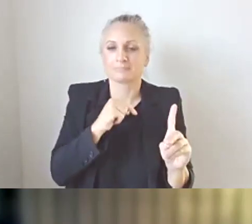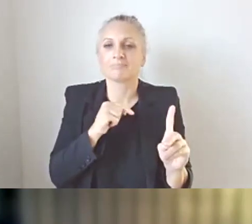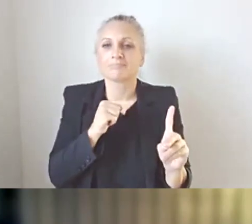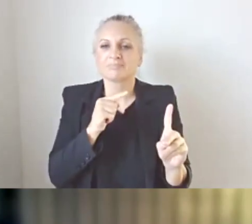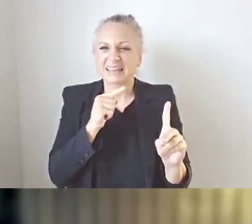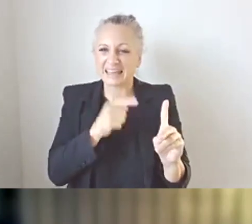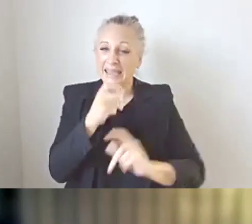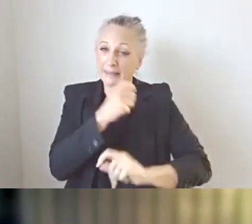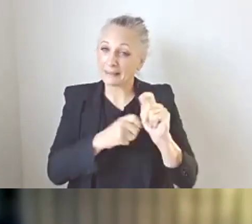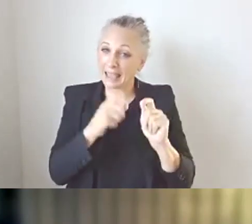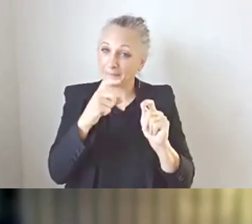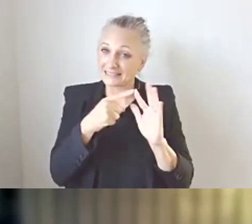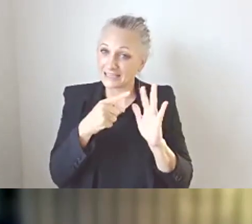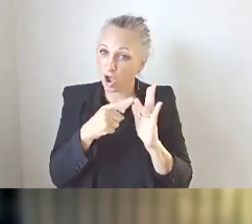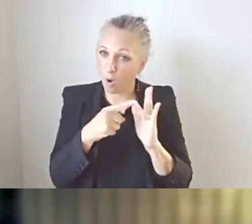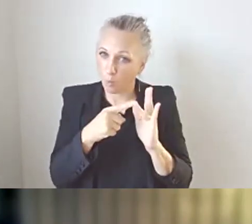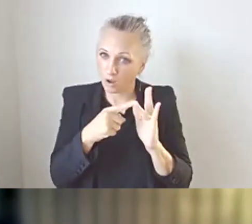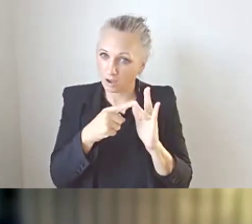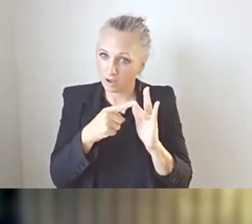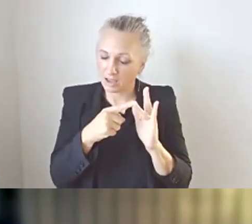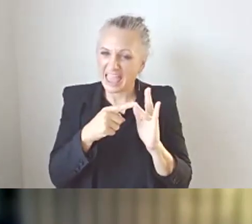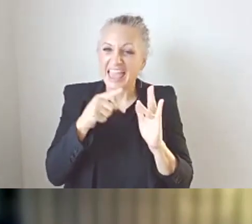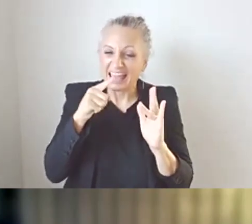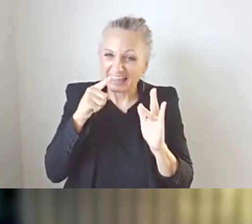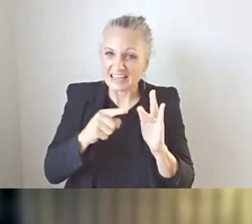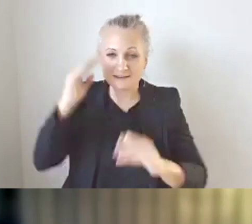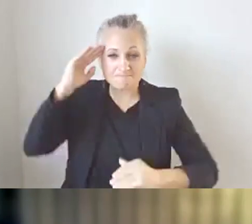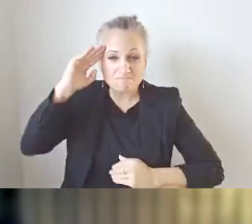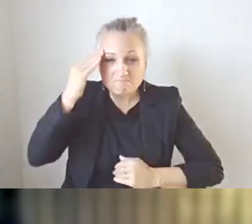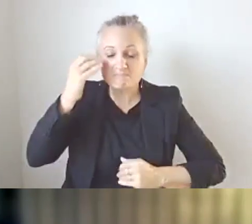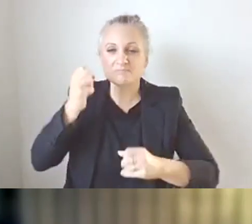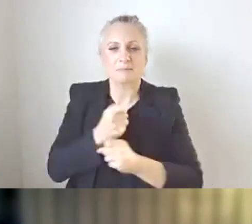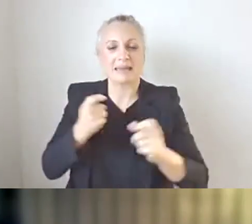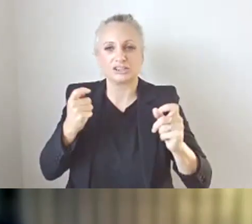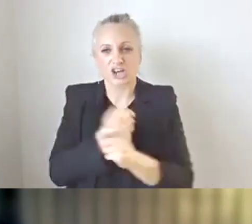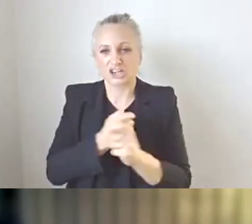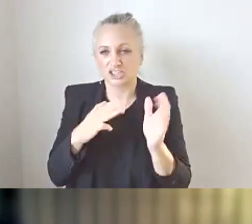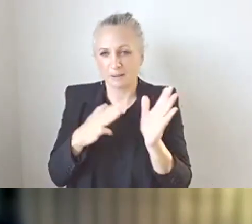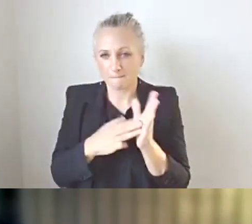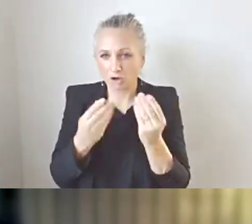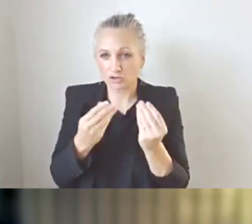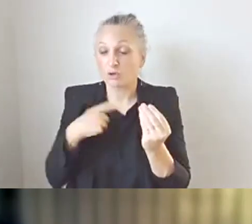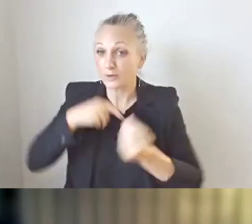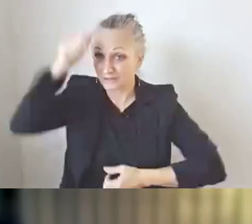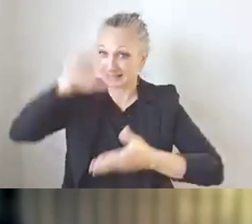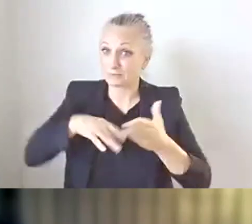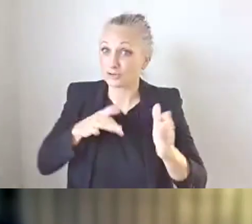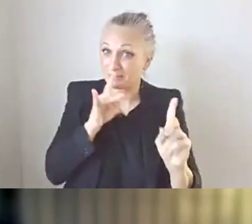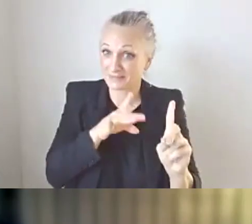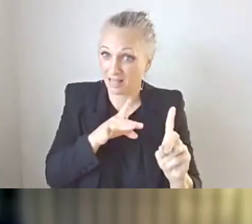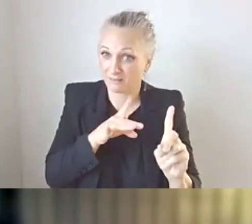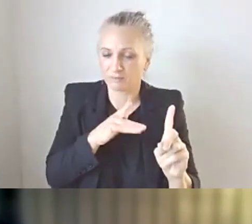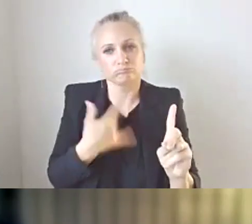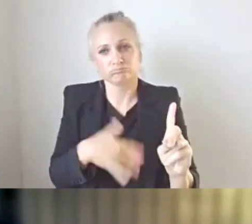changes within Microsoft because I'm experiencing this myself. And as people like us move into these